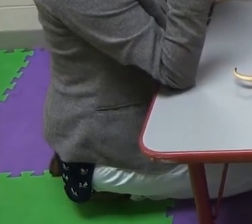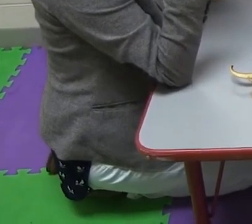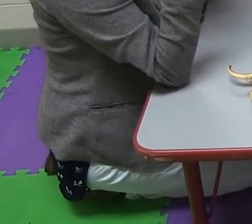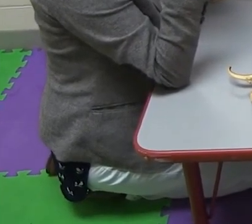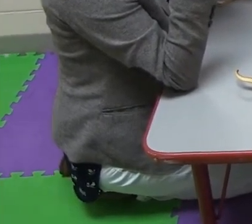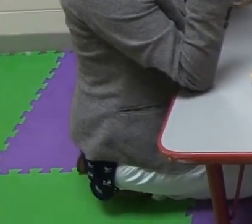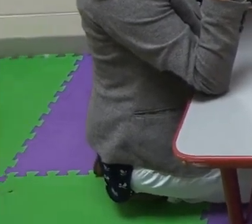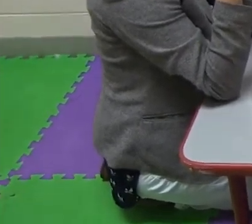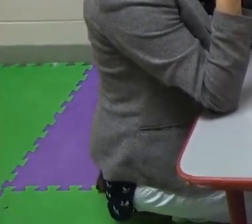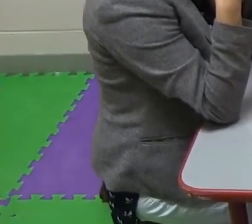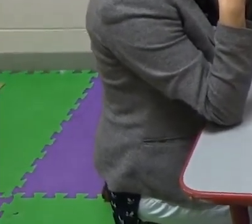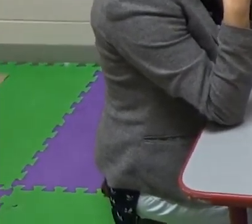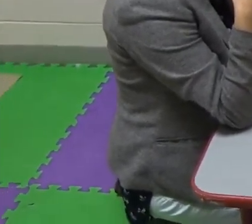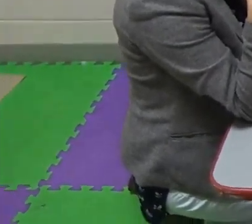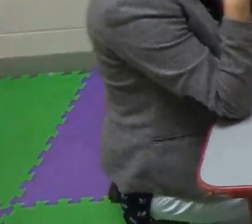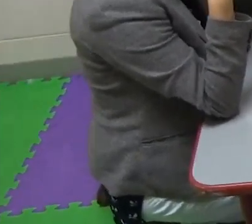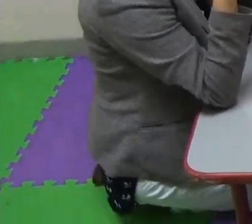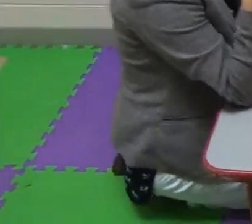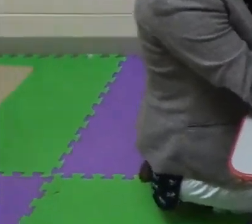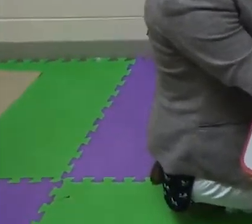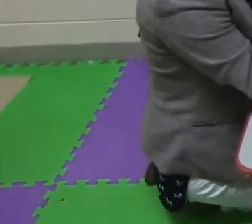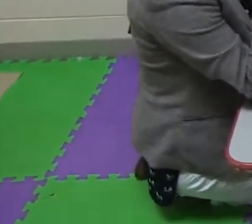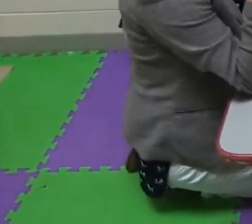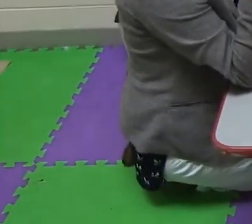Hi, Tyler.